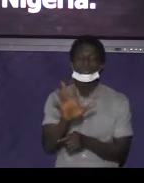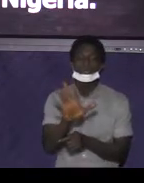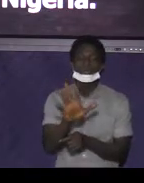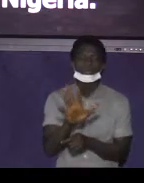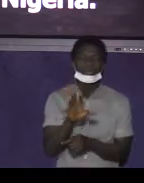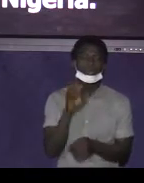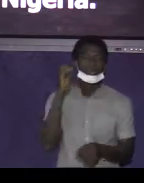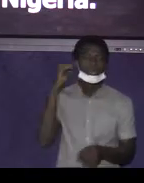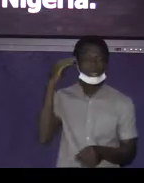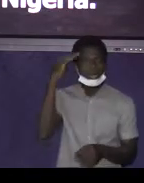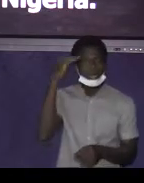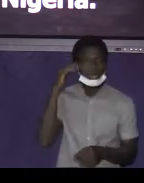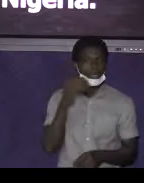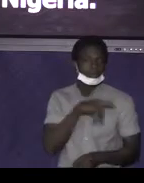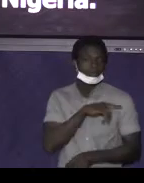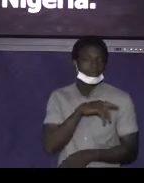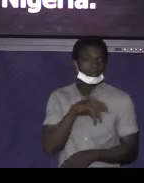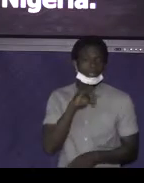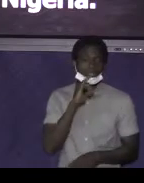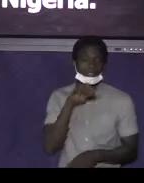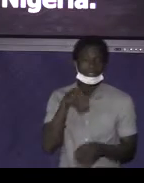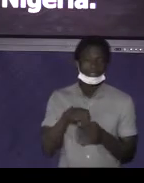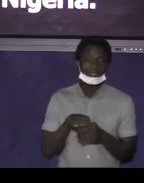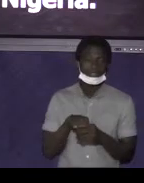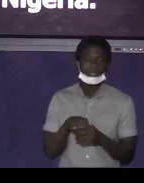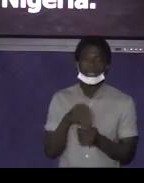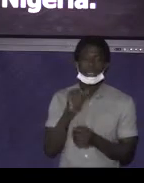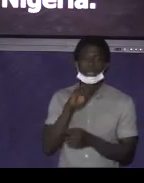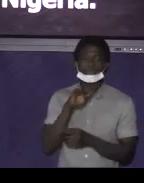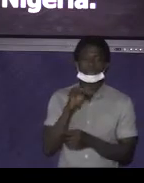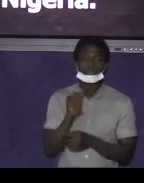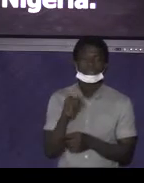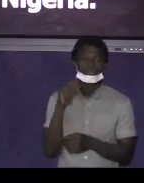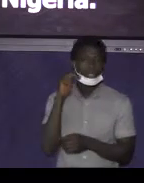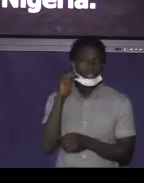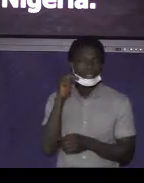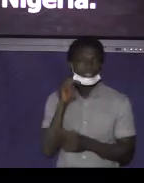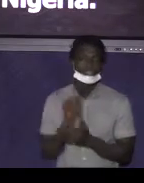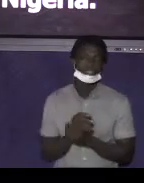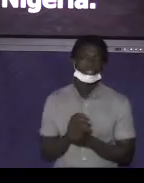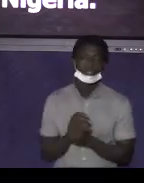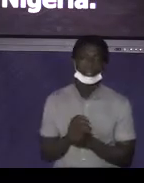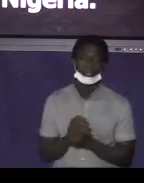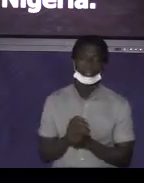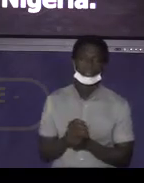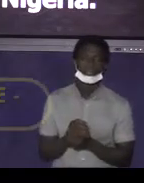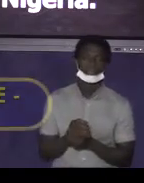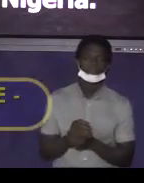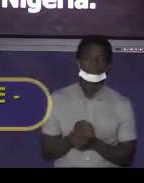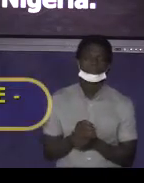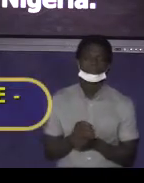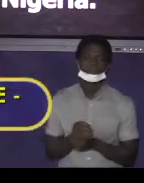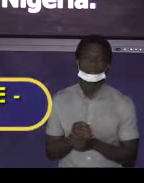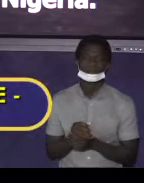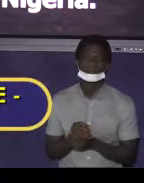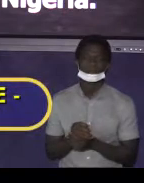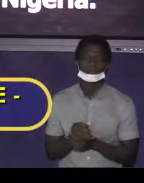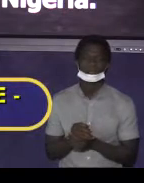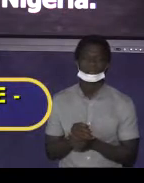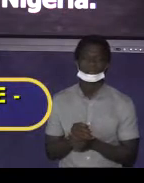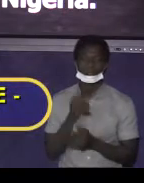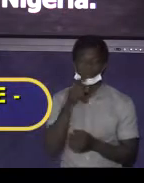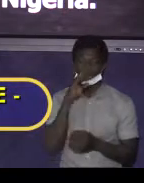1975. Its headquarters is in Abuja, Nigeria. That means we have the headquarters of ECOWAS in Nigeria, in Abuja